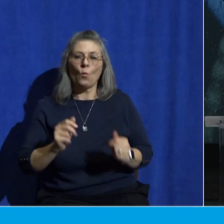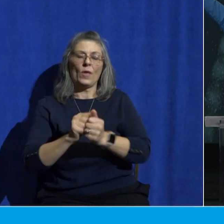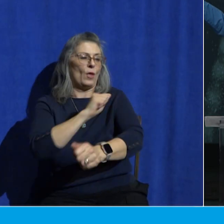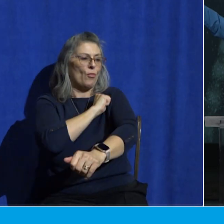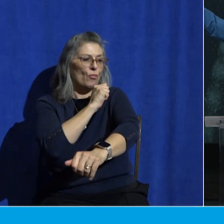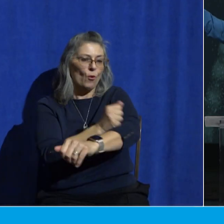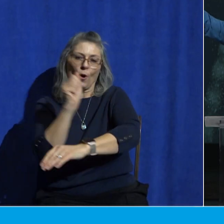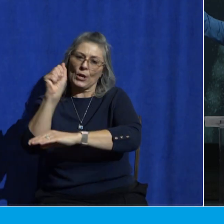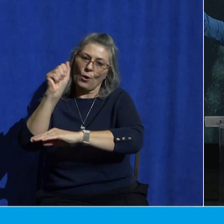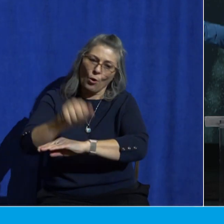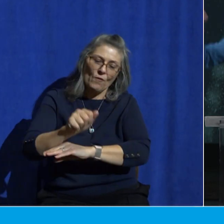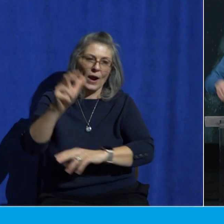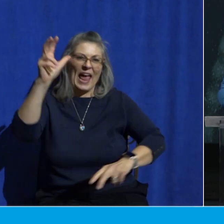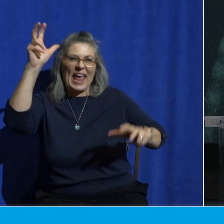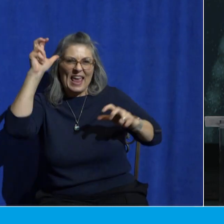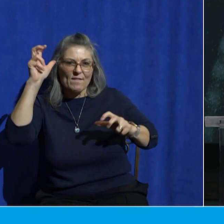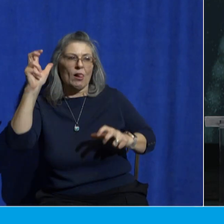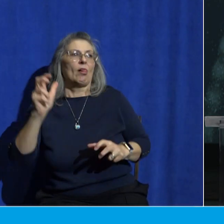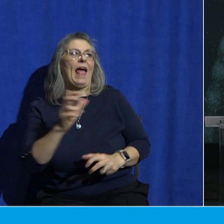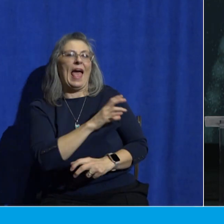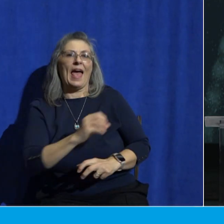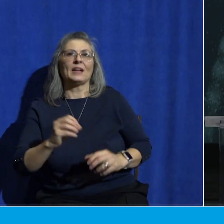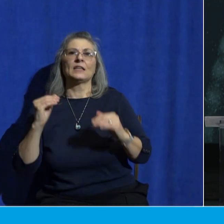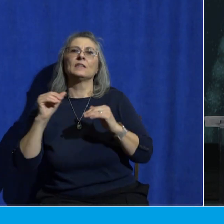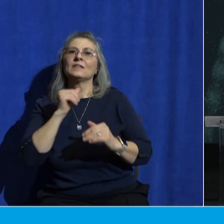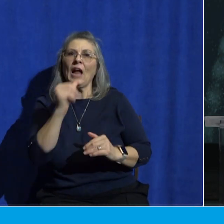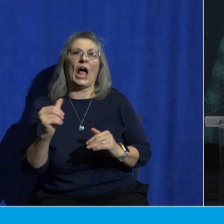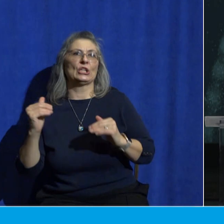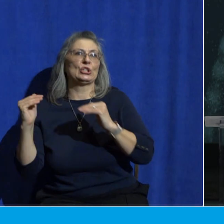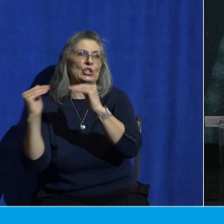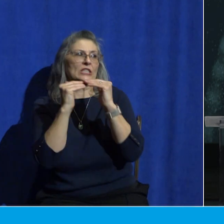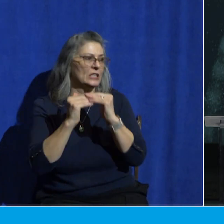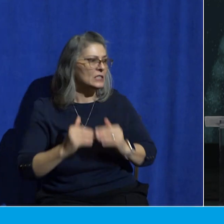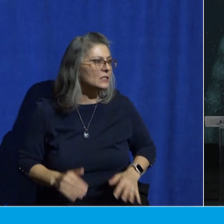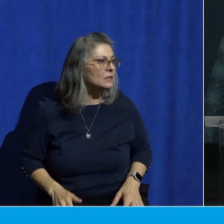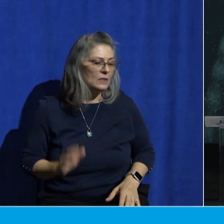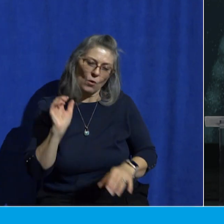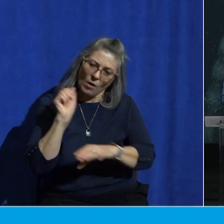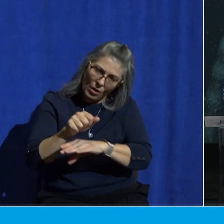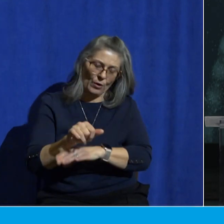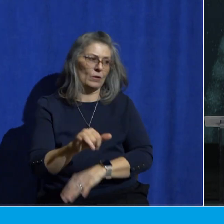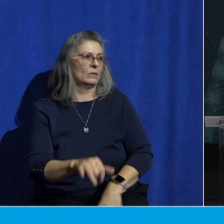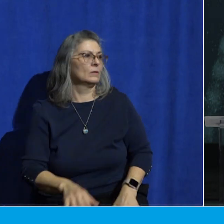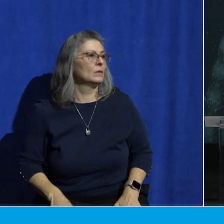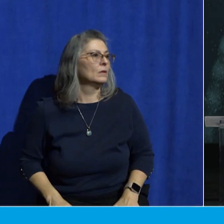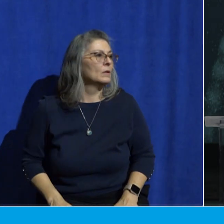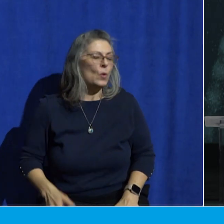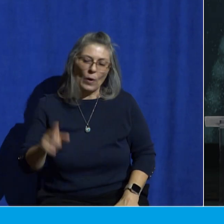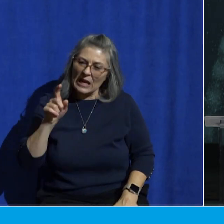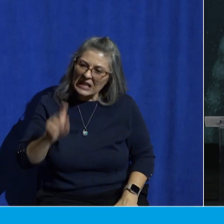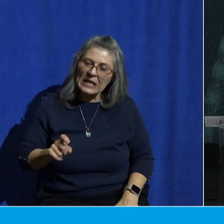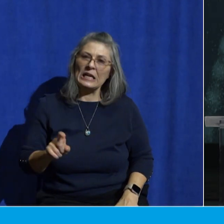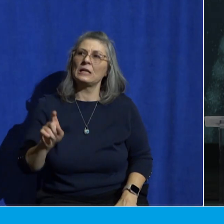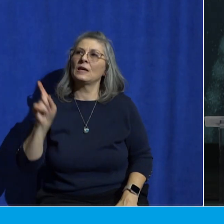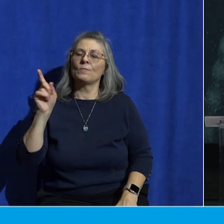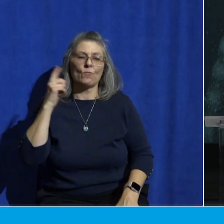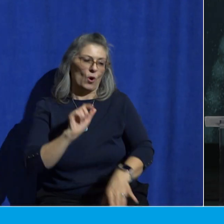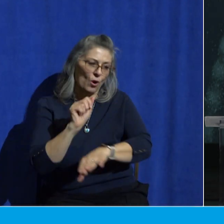and injustice. We need a king with authority and power over sin in this world.